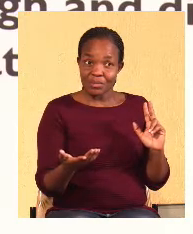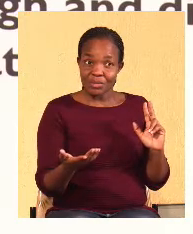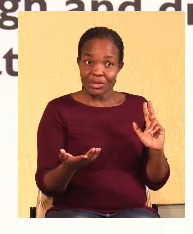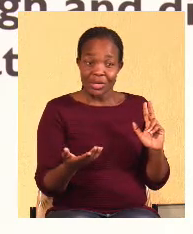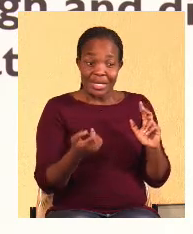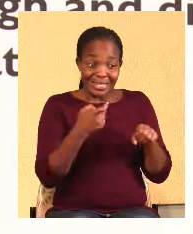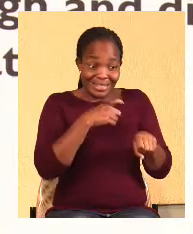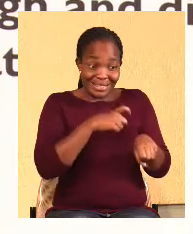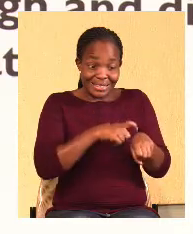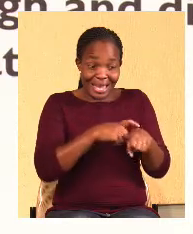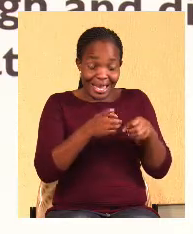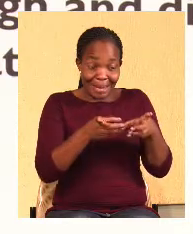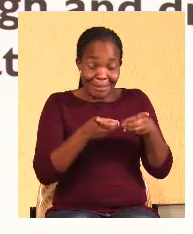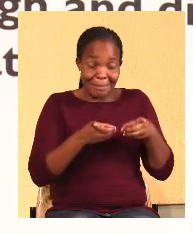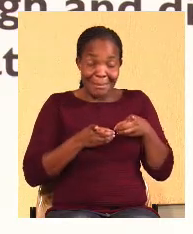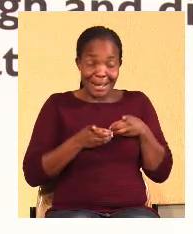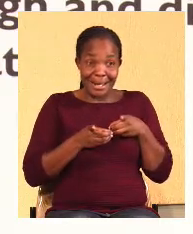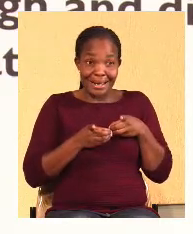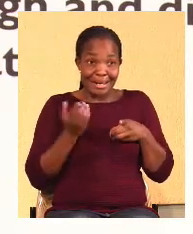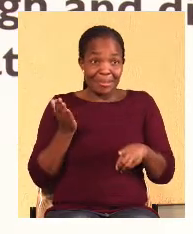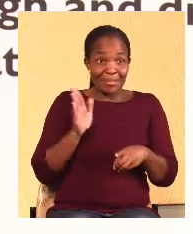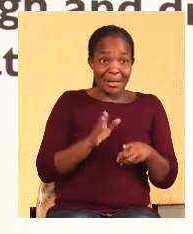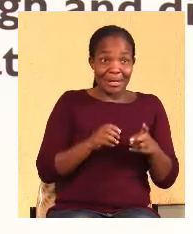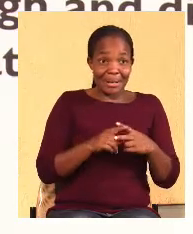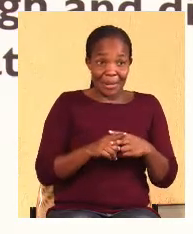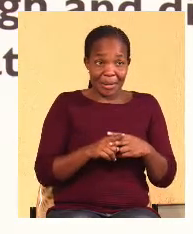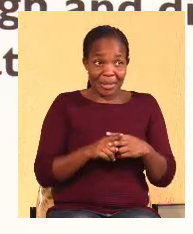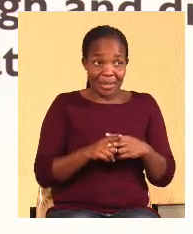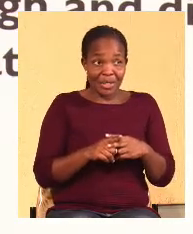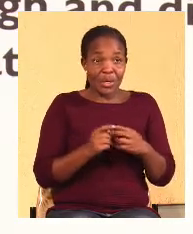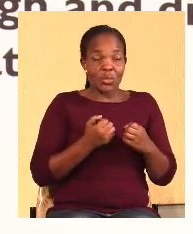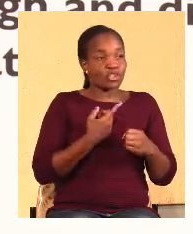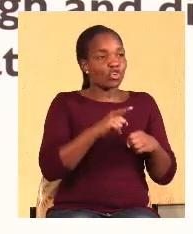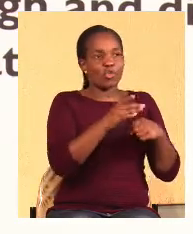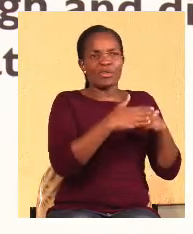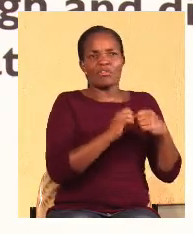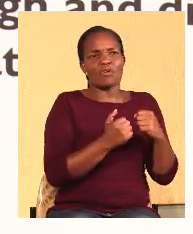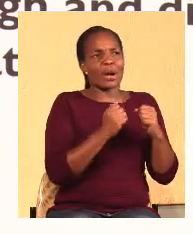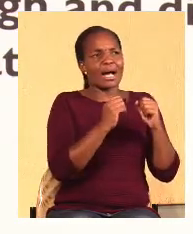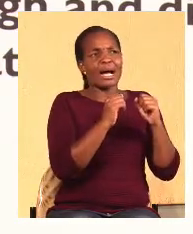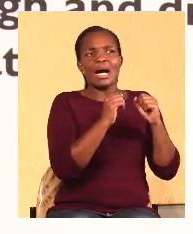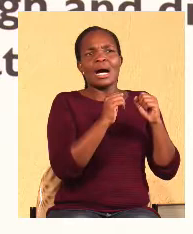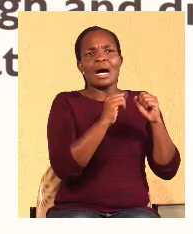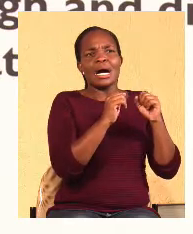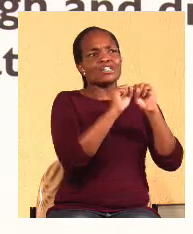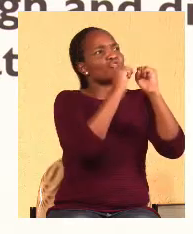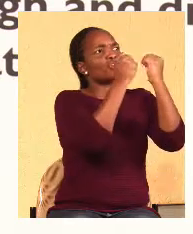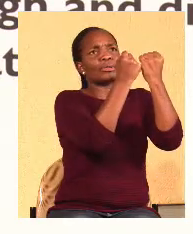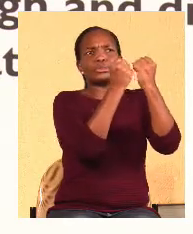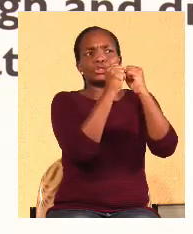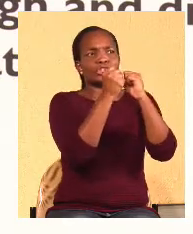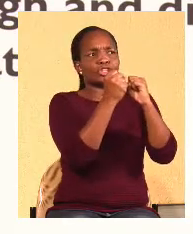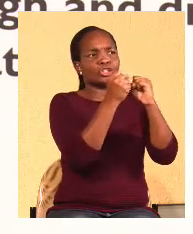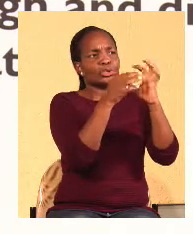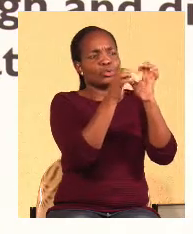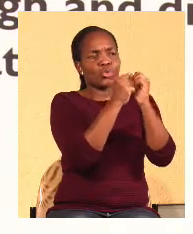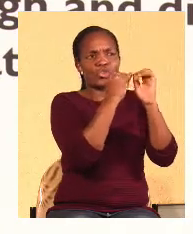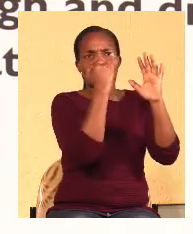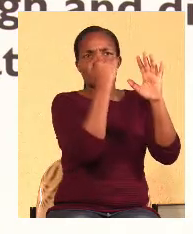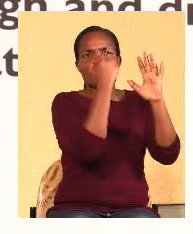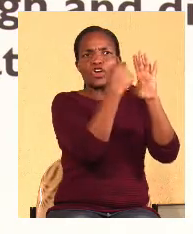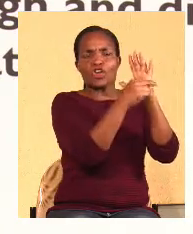because we couldn't use our current setup of laws and institutions to respond to COVID-19. So I